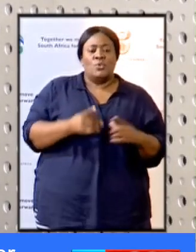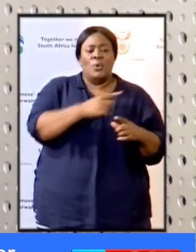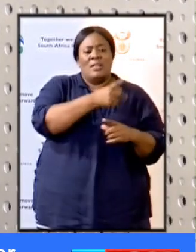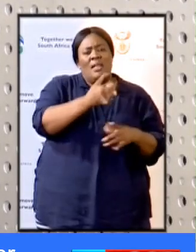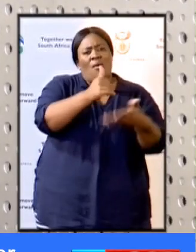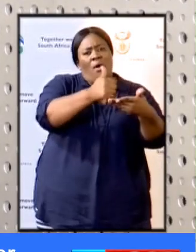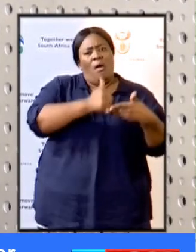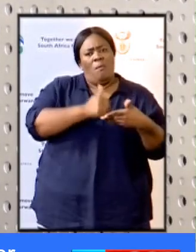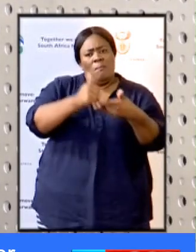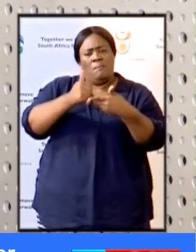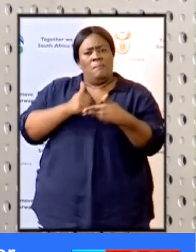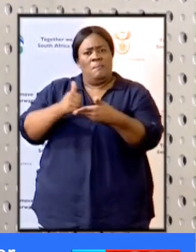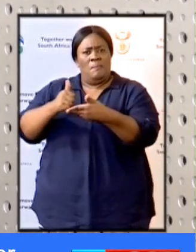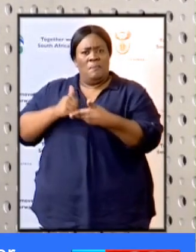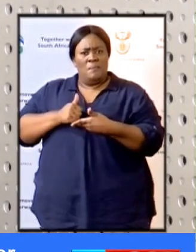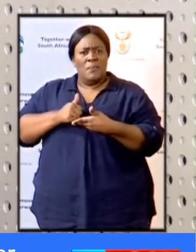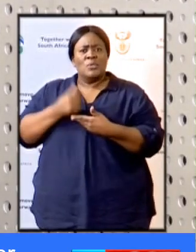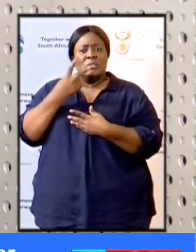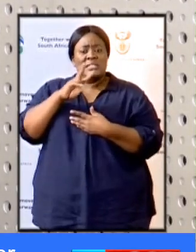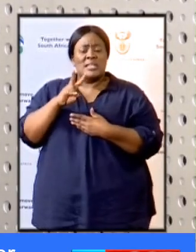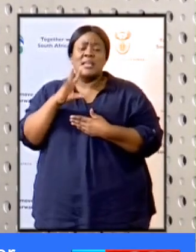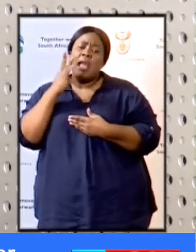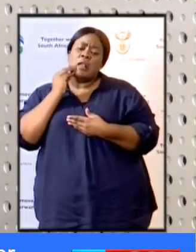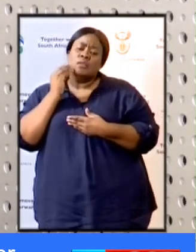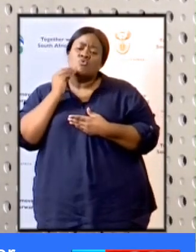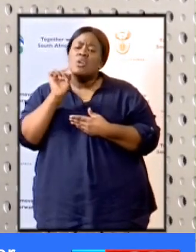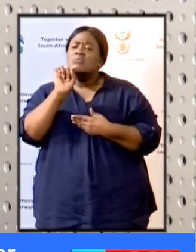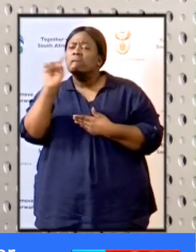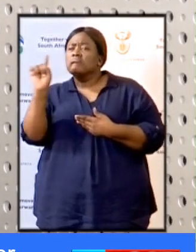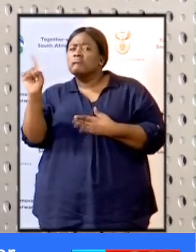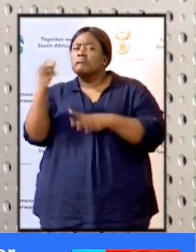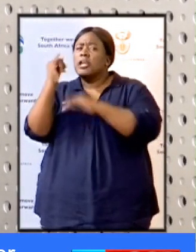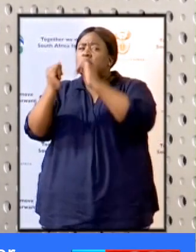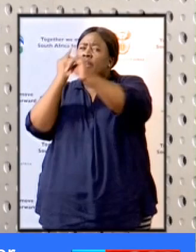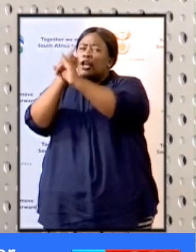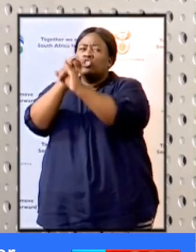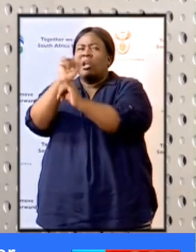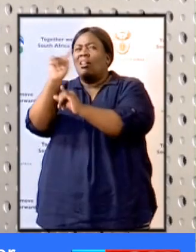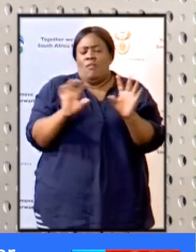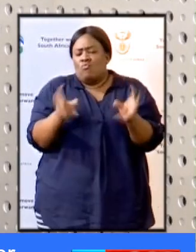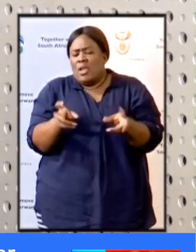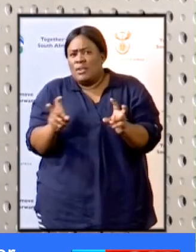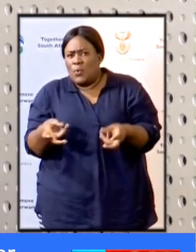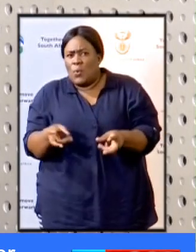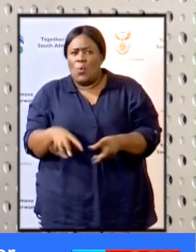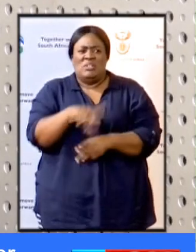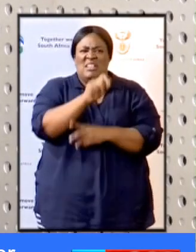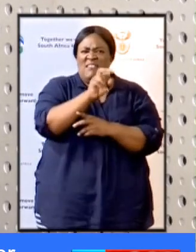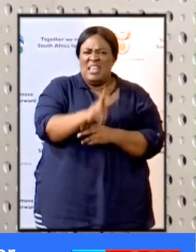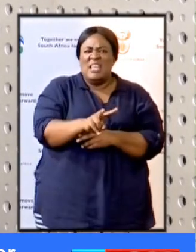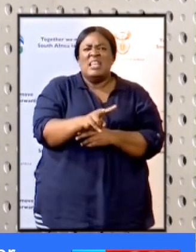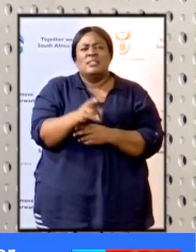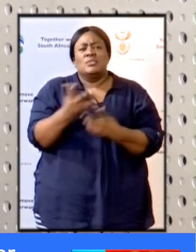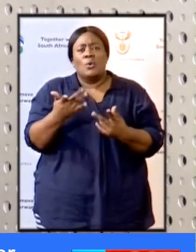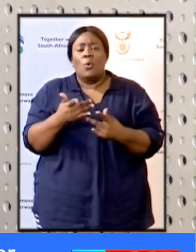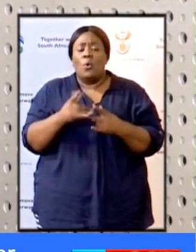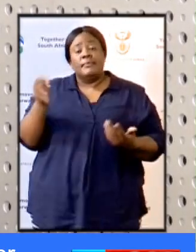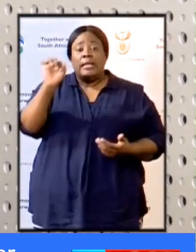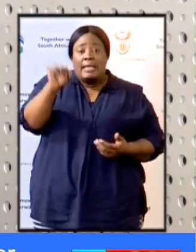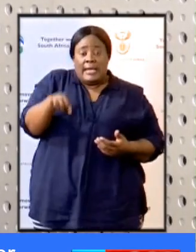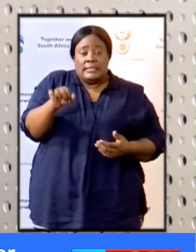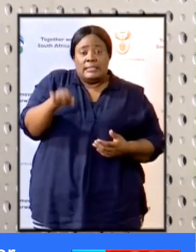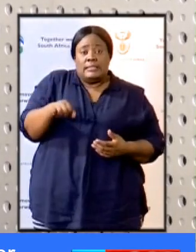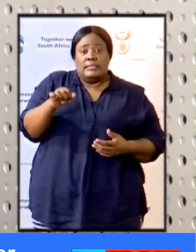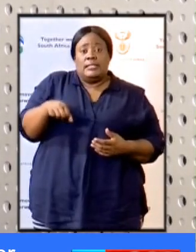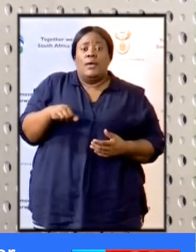to scout out what are the experiences what they're doing studies on an ongoing basis. But they're also interacting with